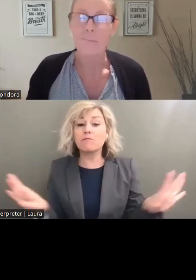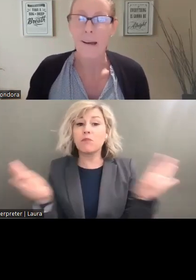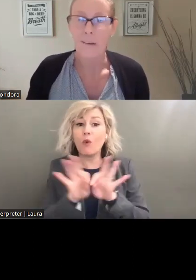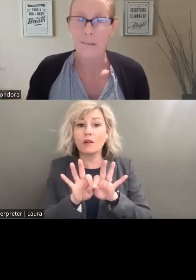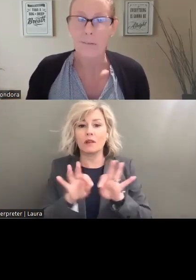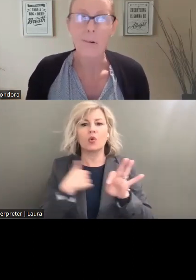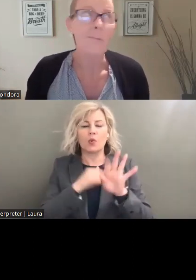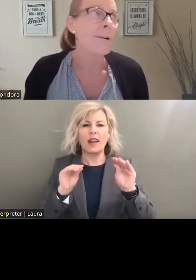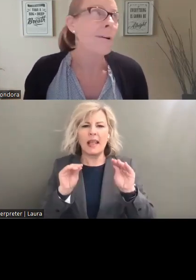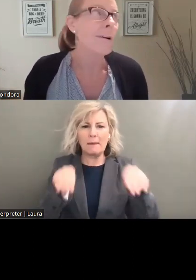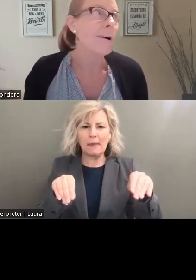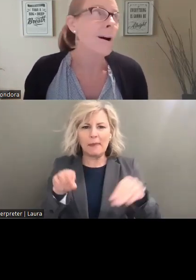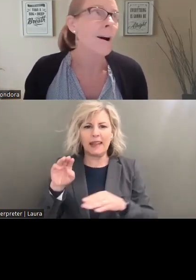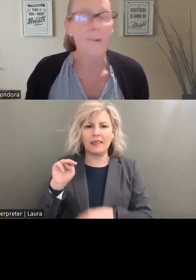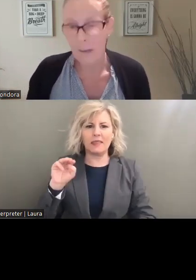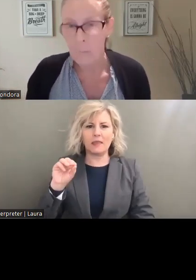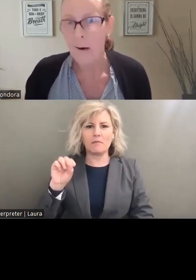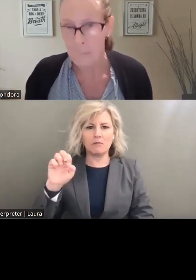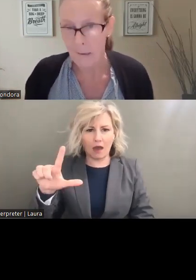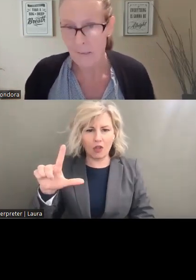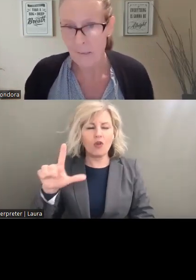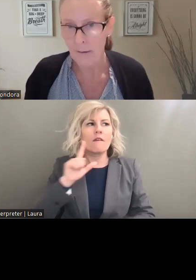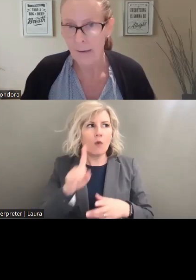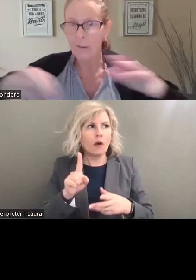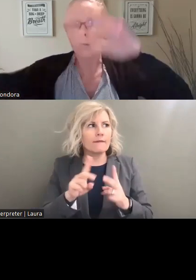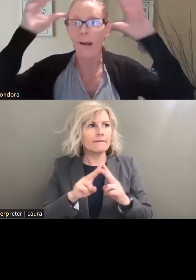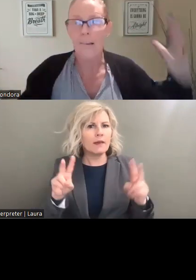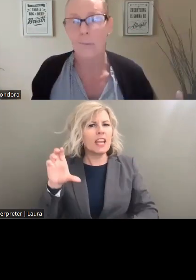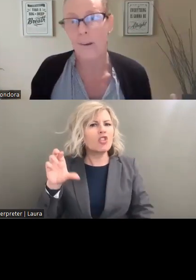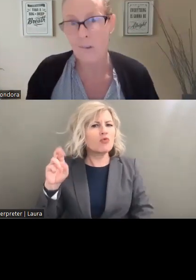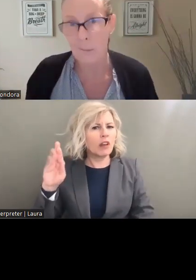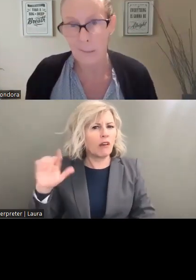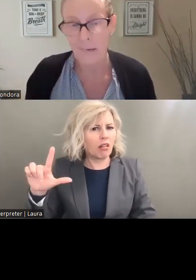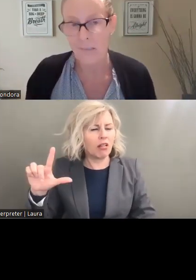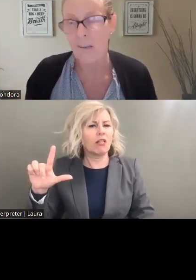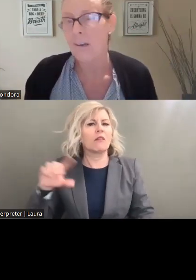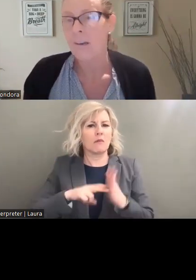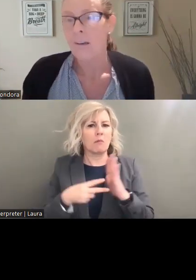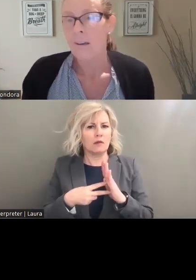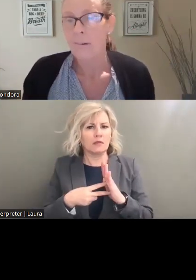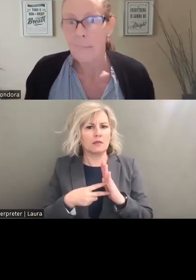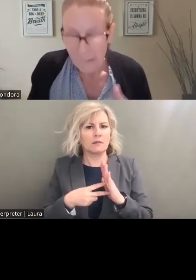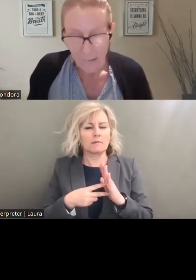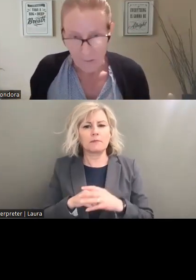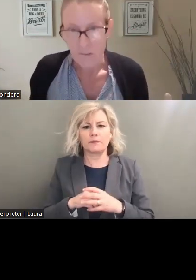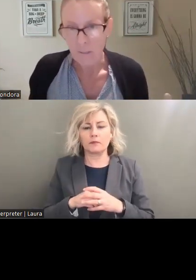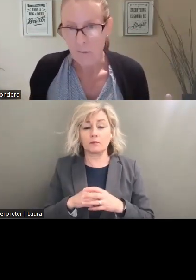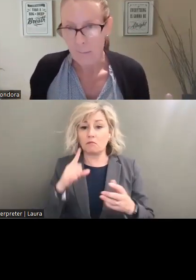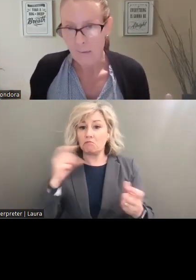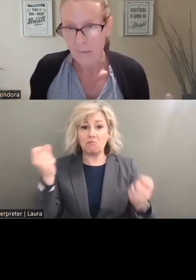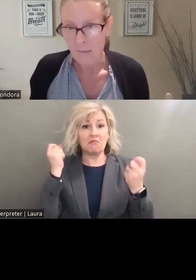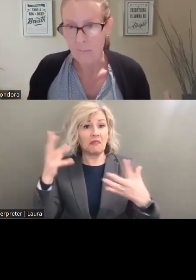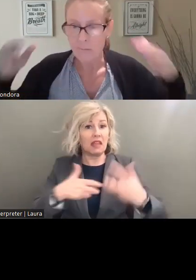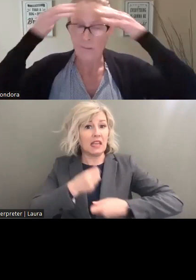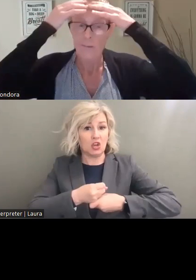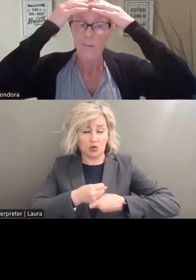implementing this model for a critical purpose, okay? A more aspirational purpose. For many years in